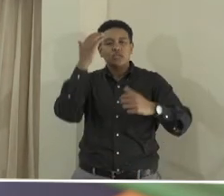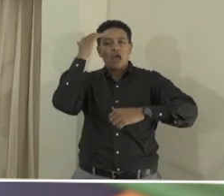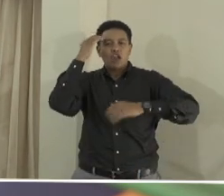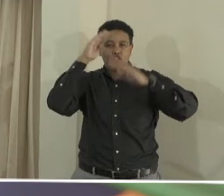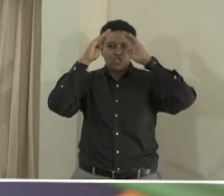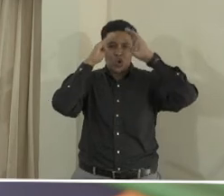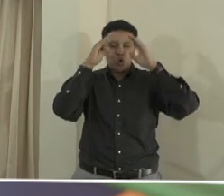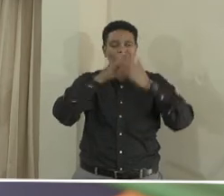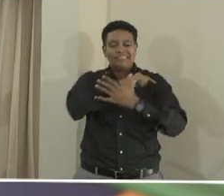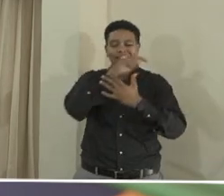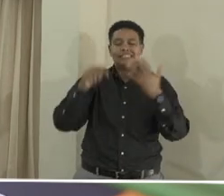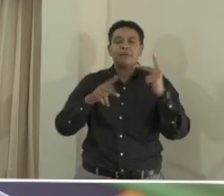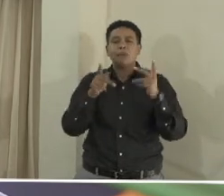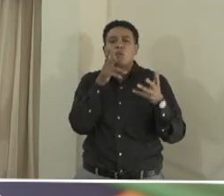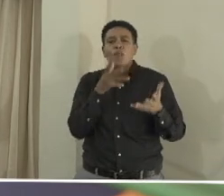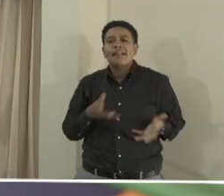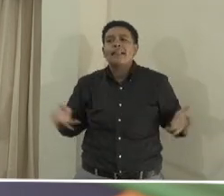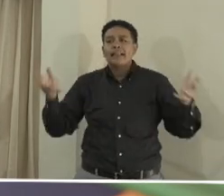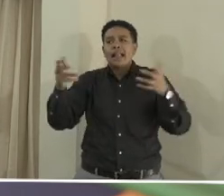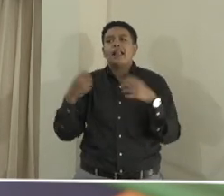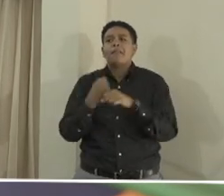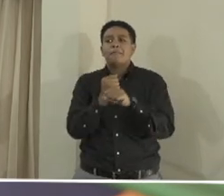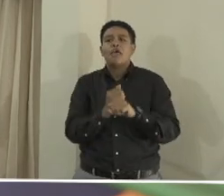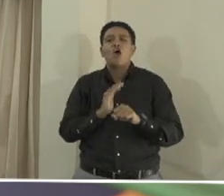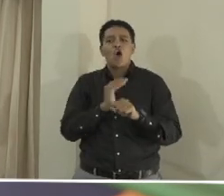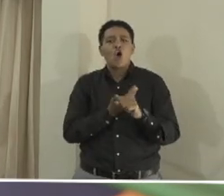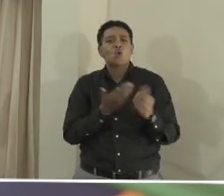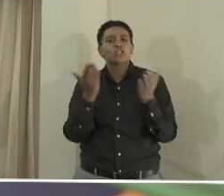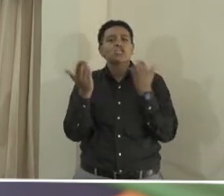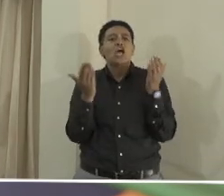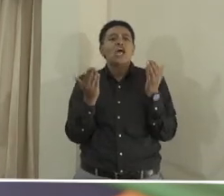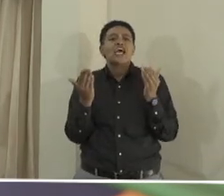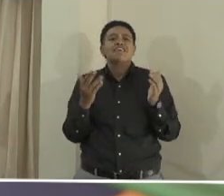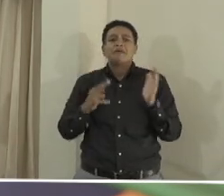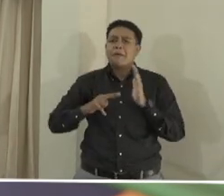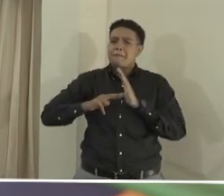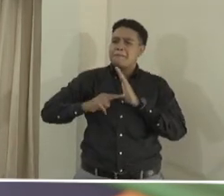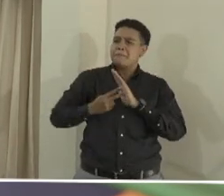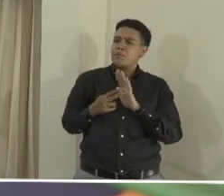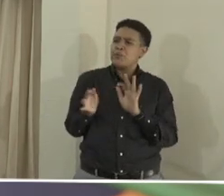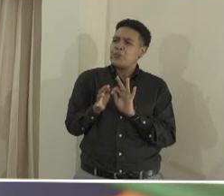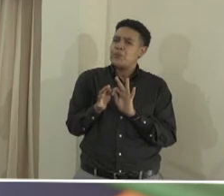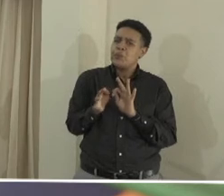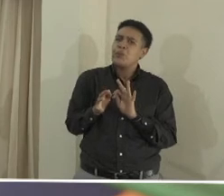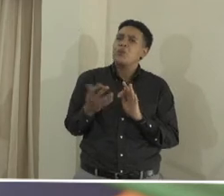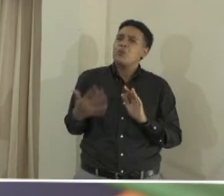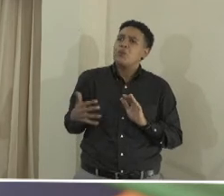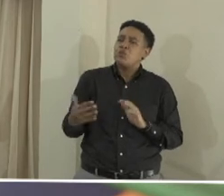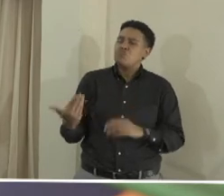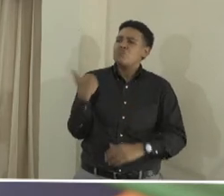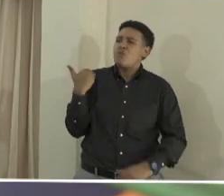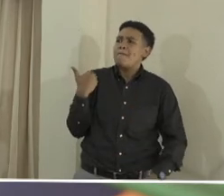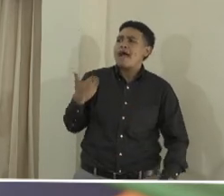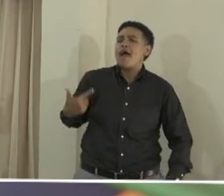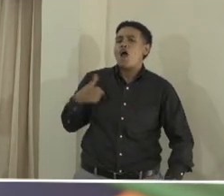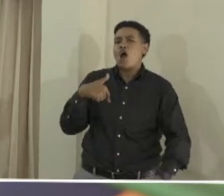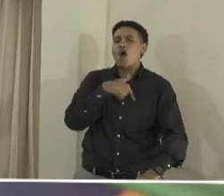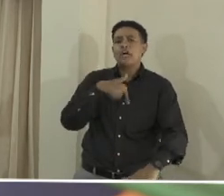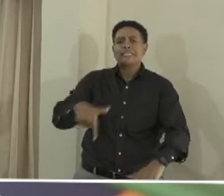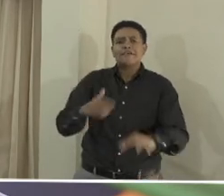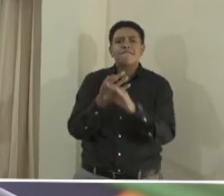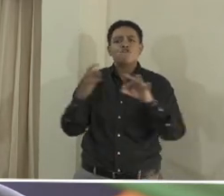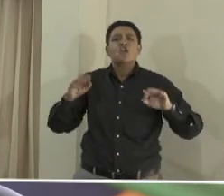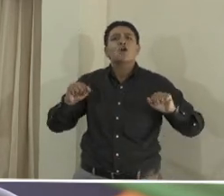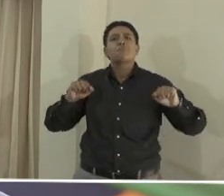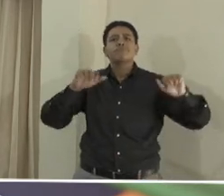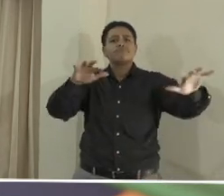presence, making even our service meaningful and reminding us of this great freedom.